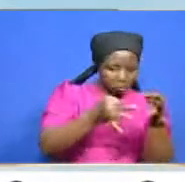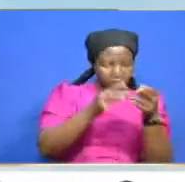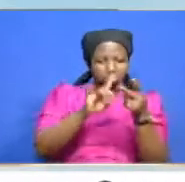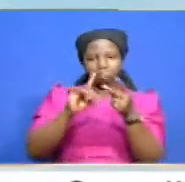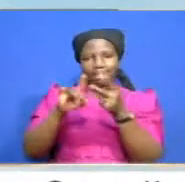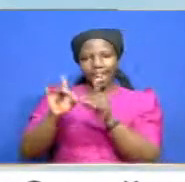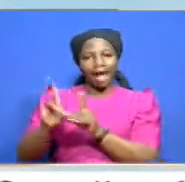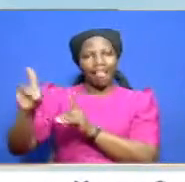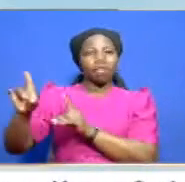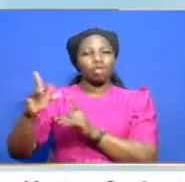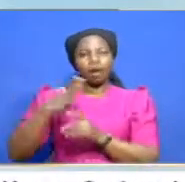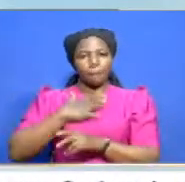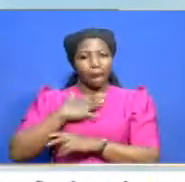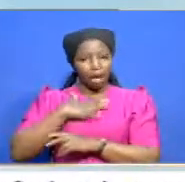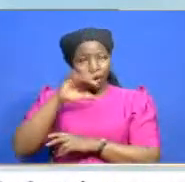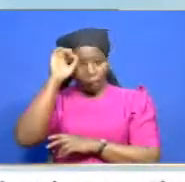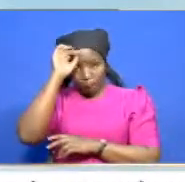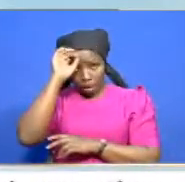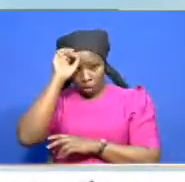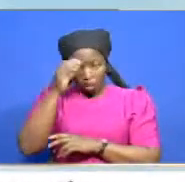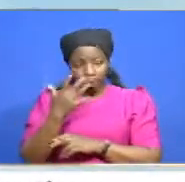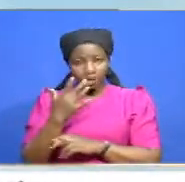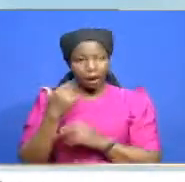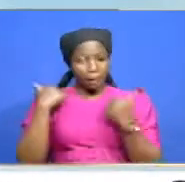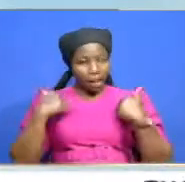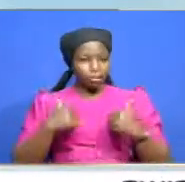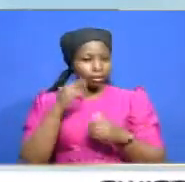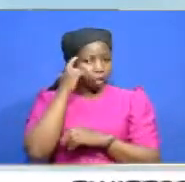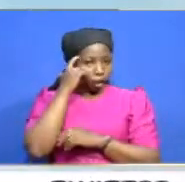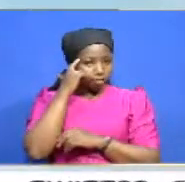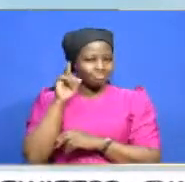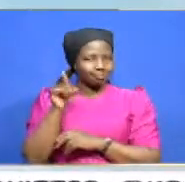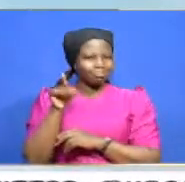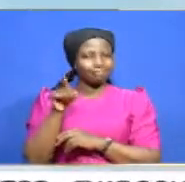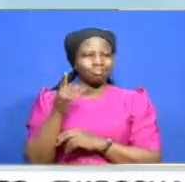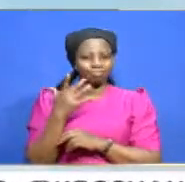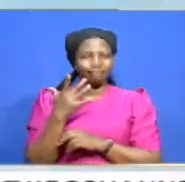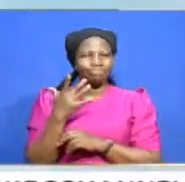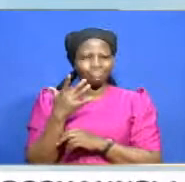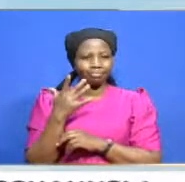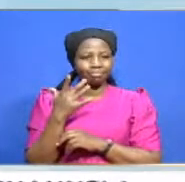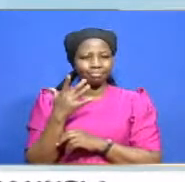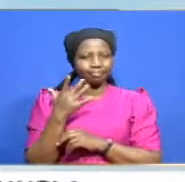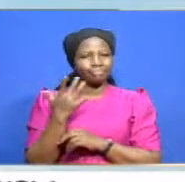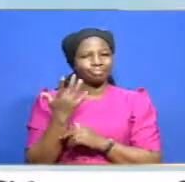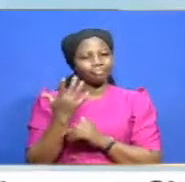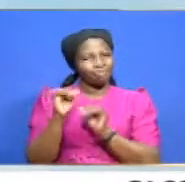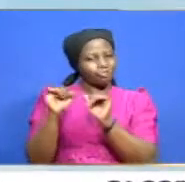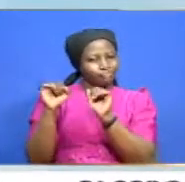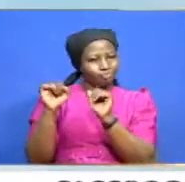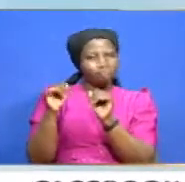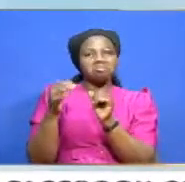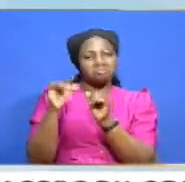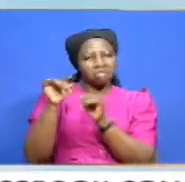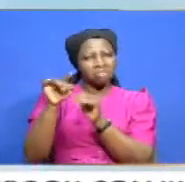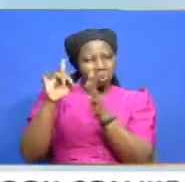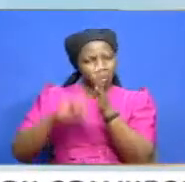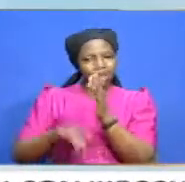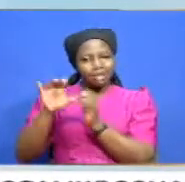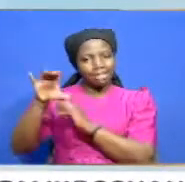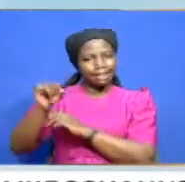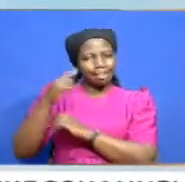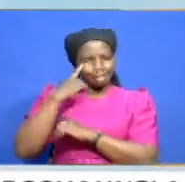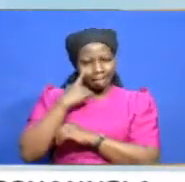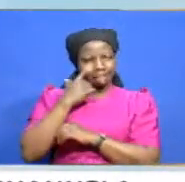my considered opinion, I thought that is what was feasible to the cabinet secretary after considering